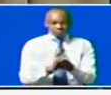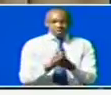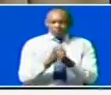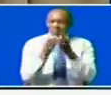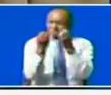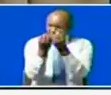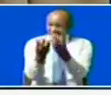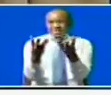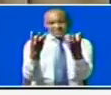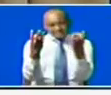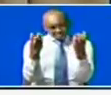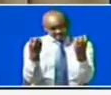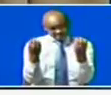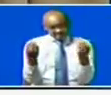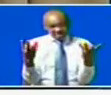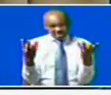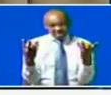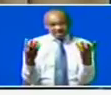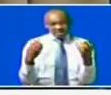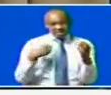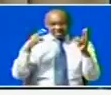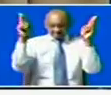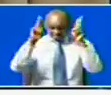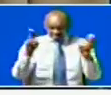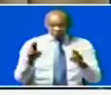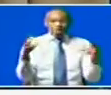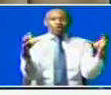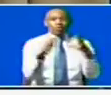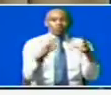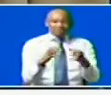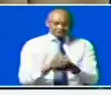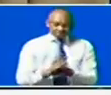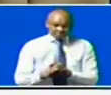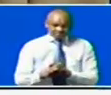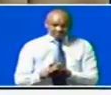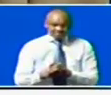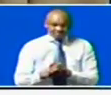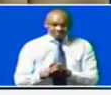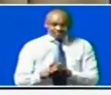many in the wider international community.